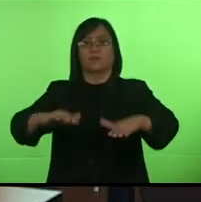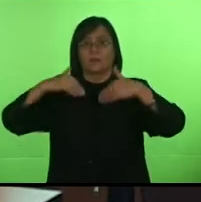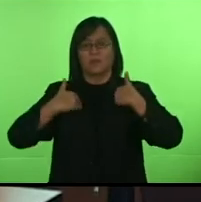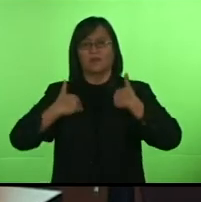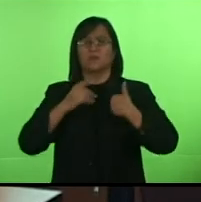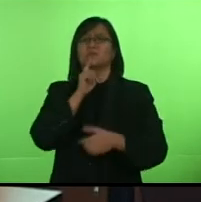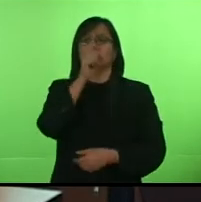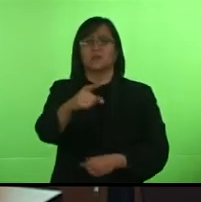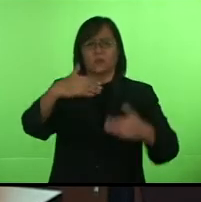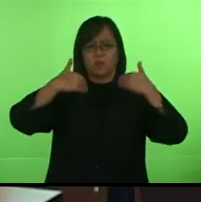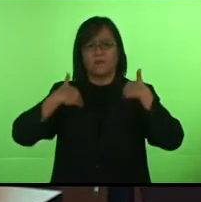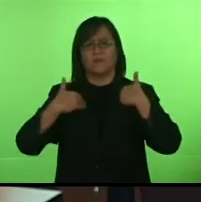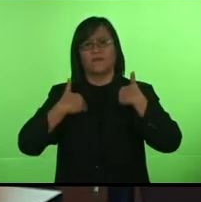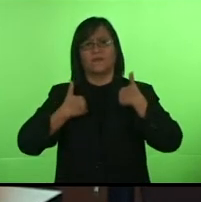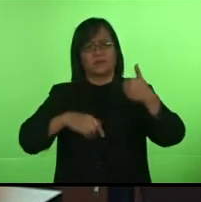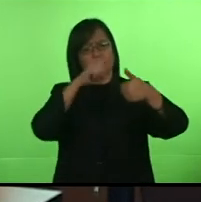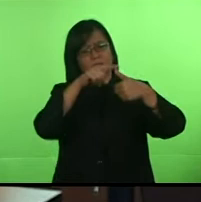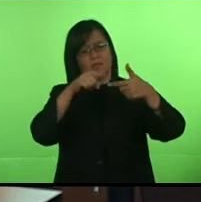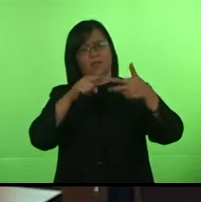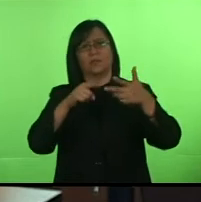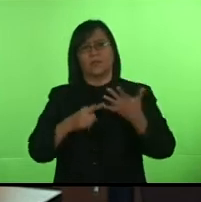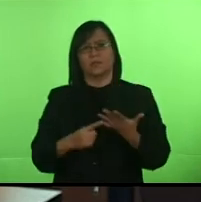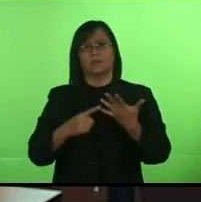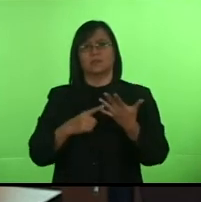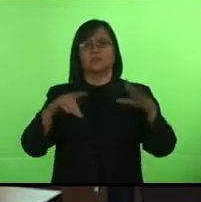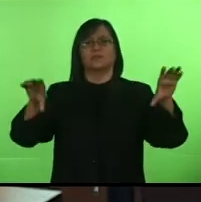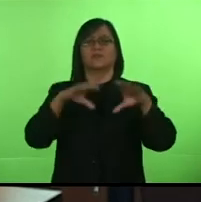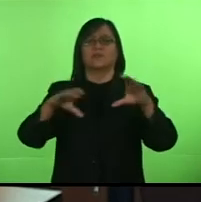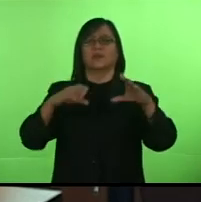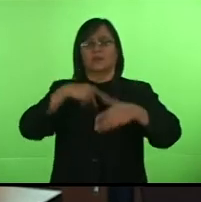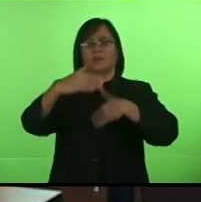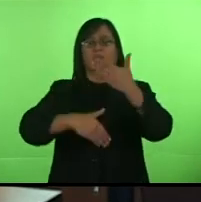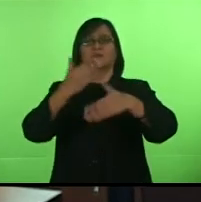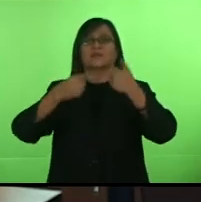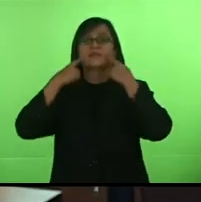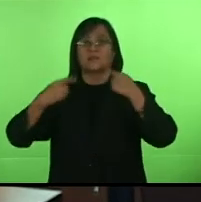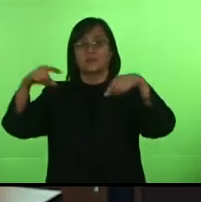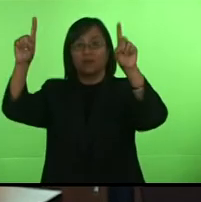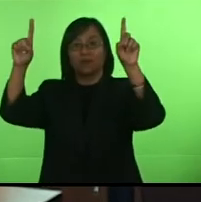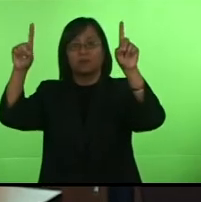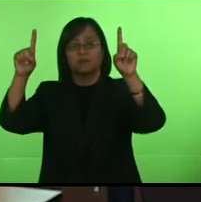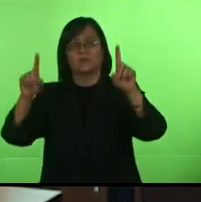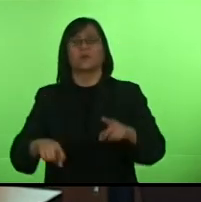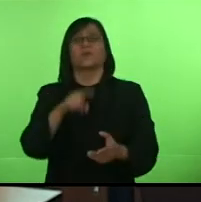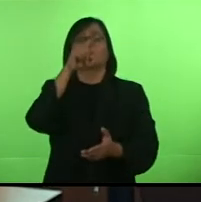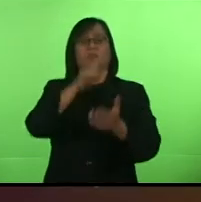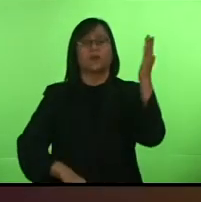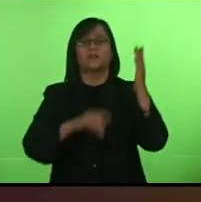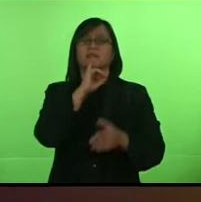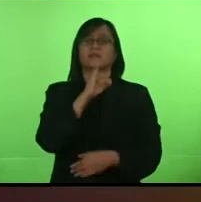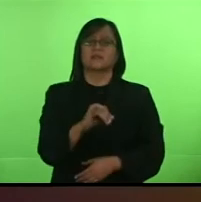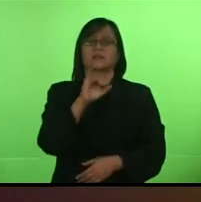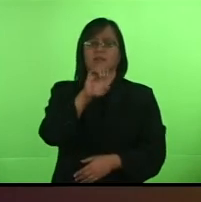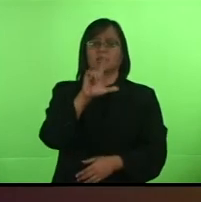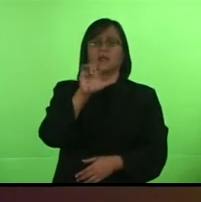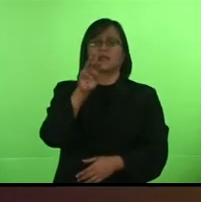process, definitely we have the elements to make the process successful.